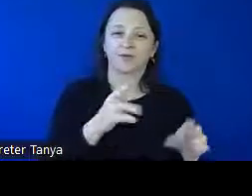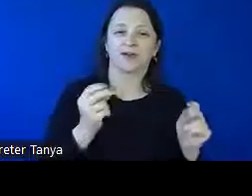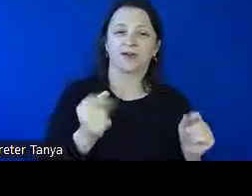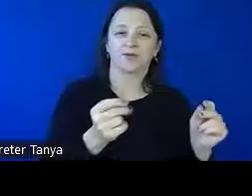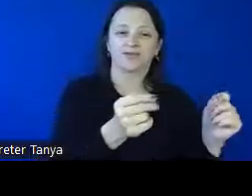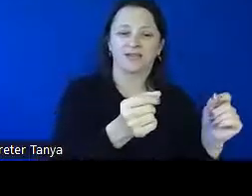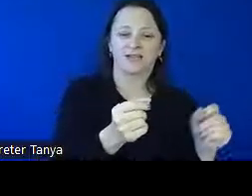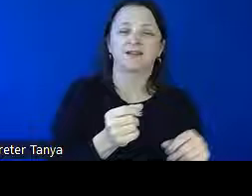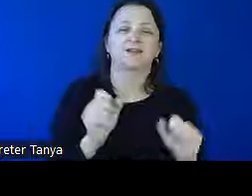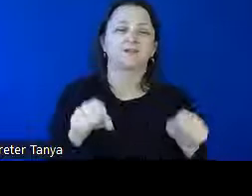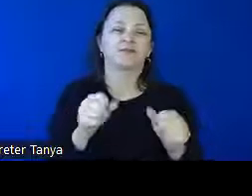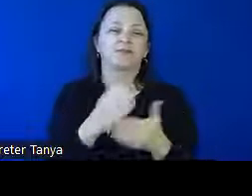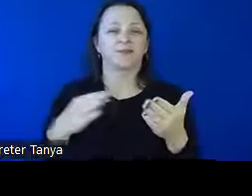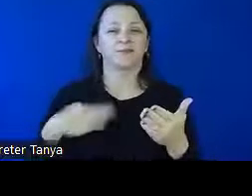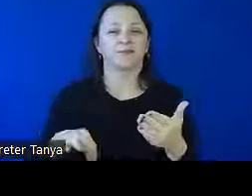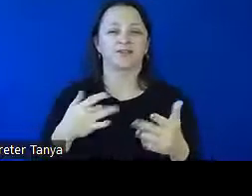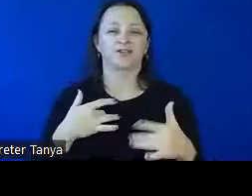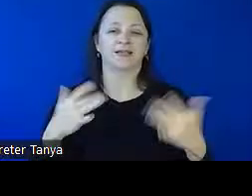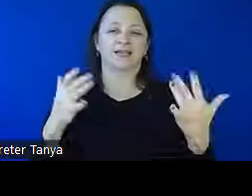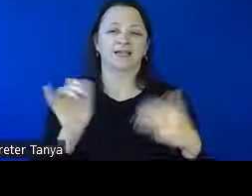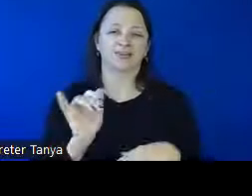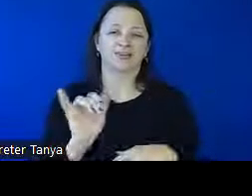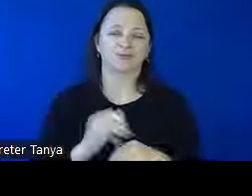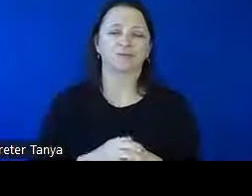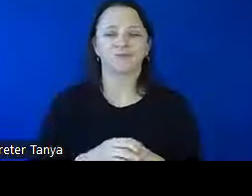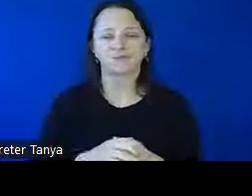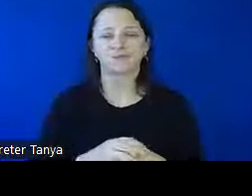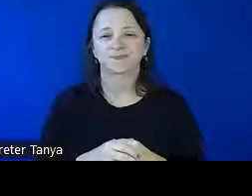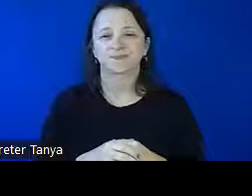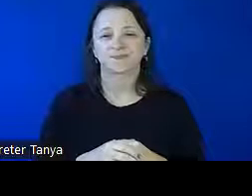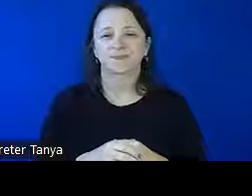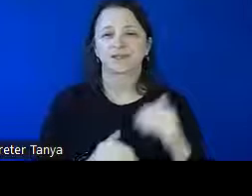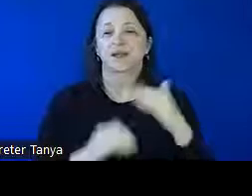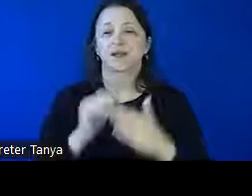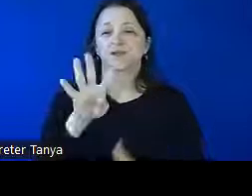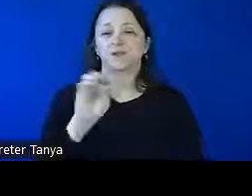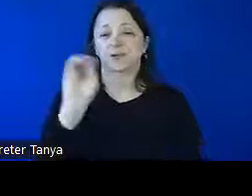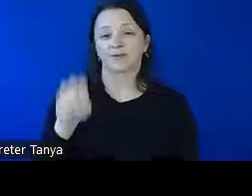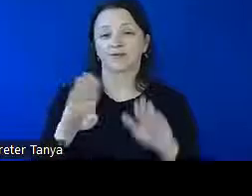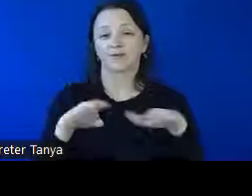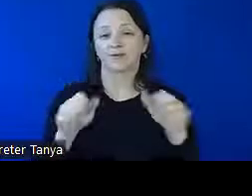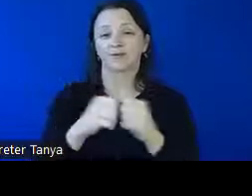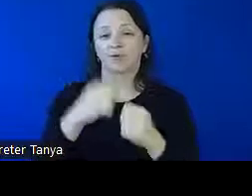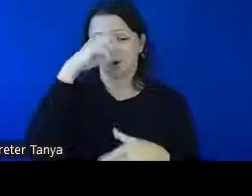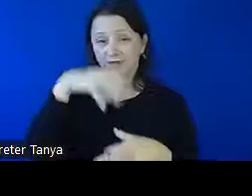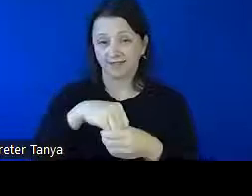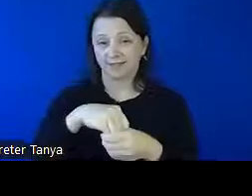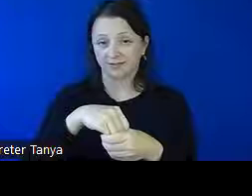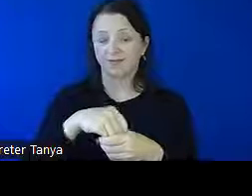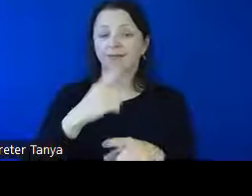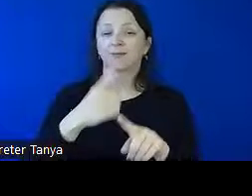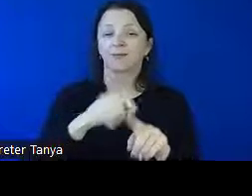and potentially some benefit to anxiety symptoms. And up to 40% of children with autism and